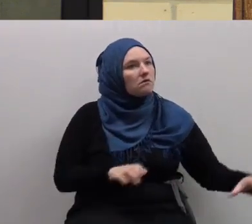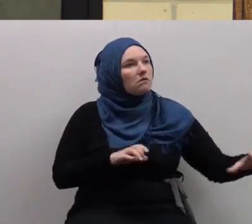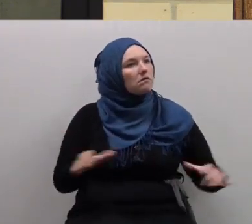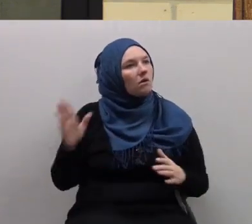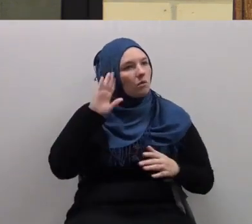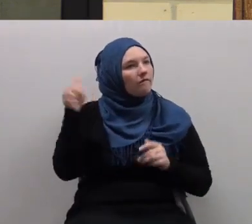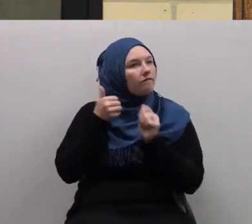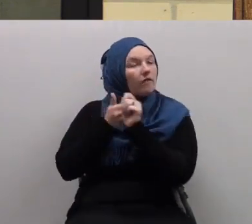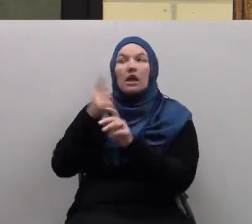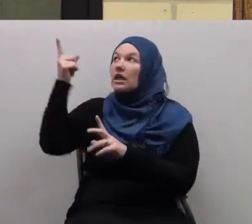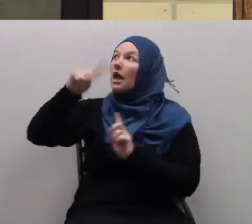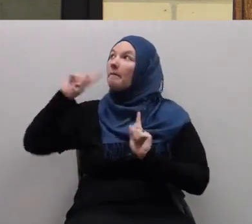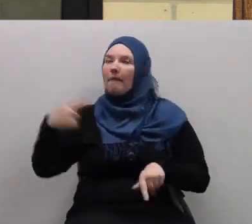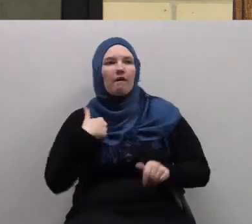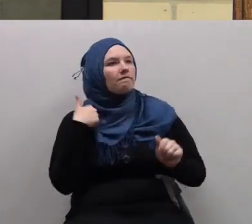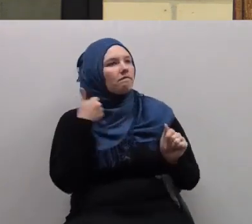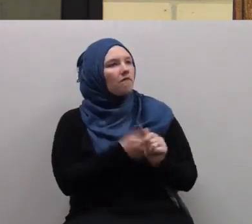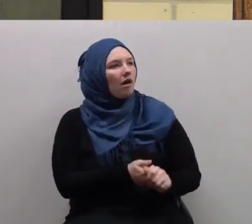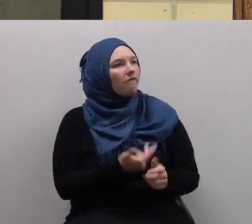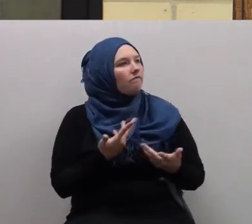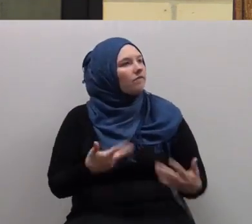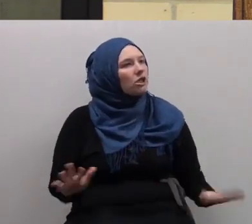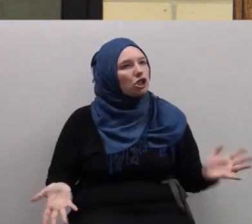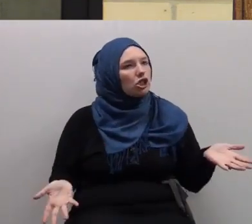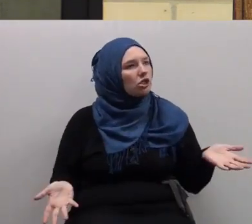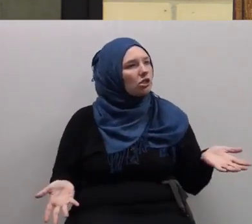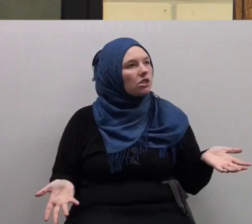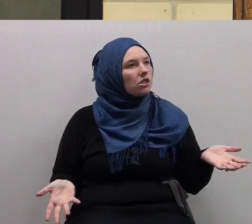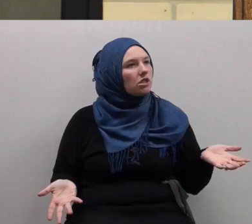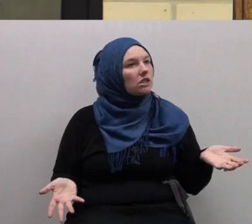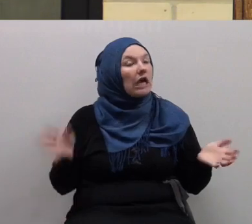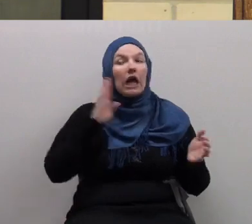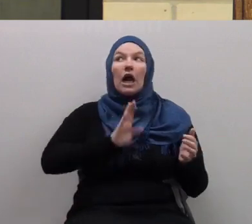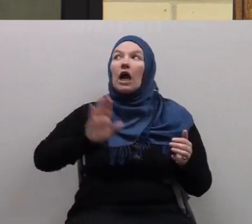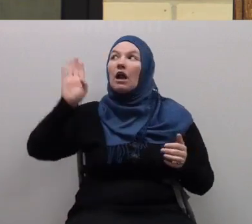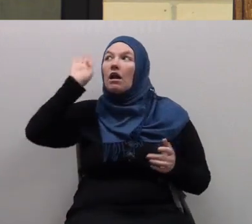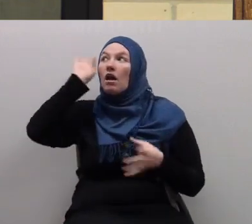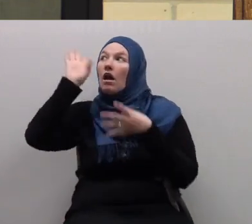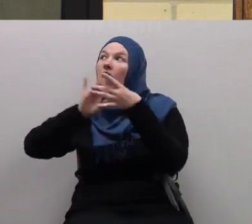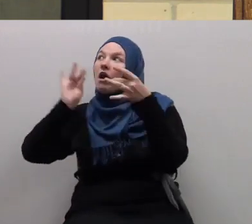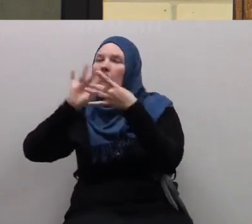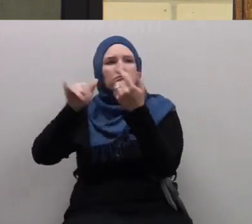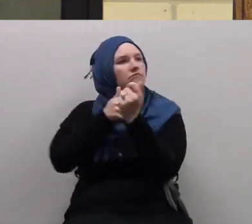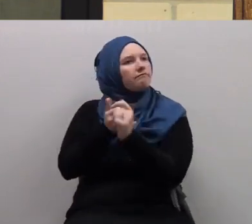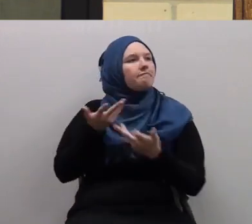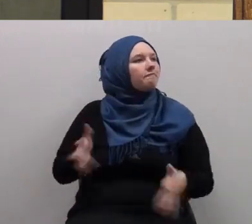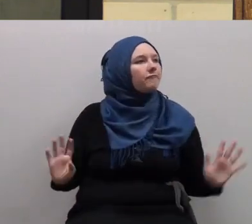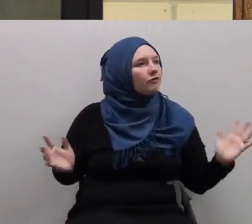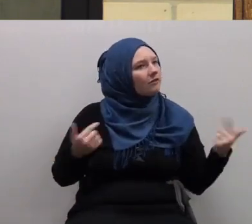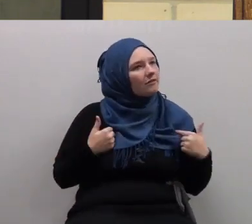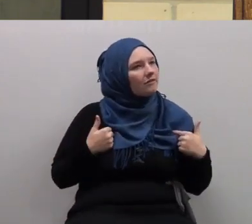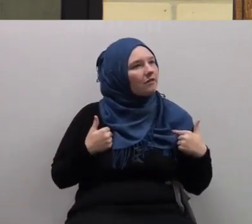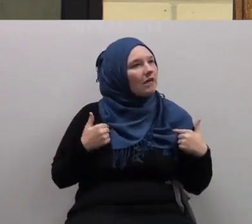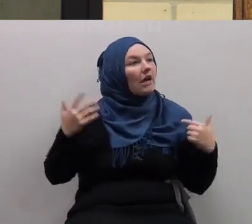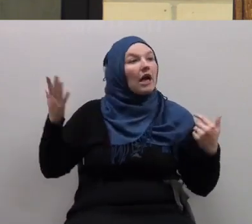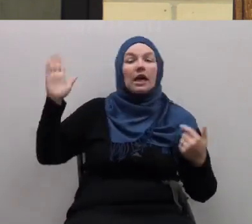to obey His commands. I am here to listen to His word. I